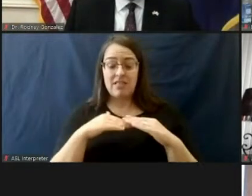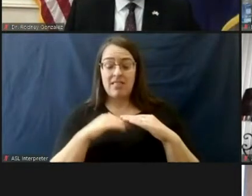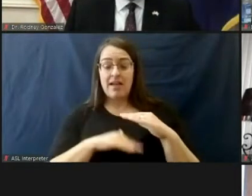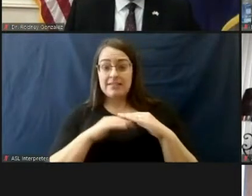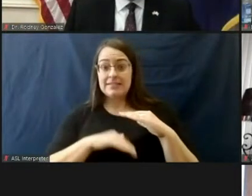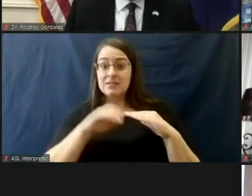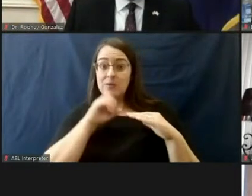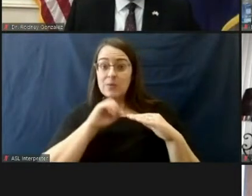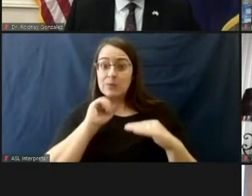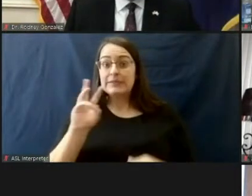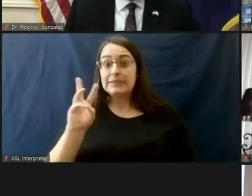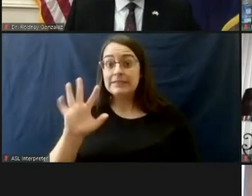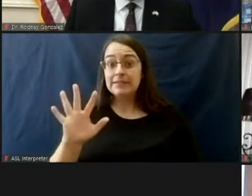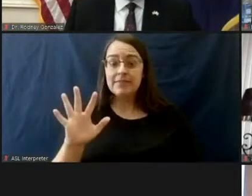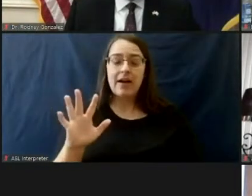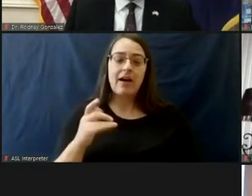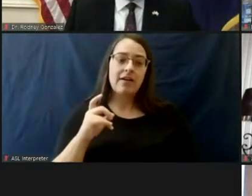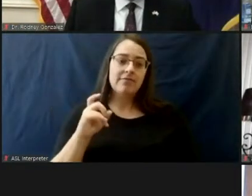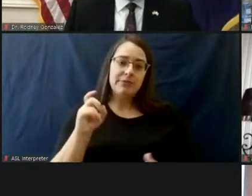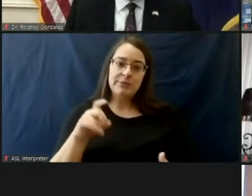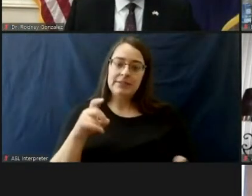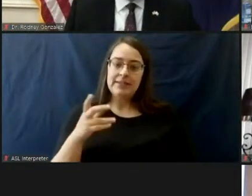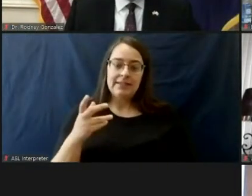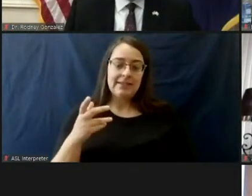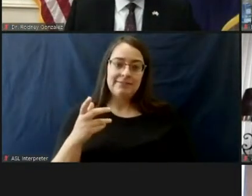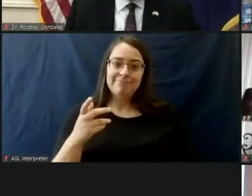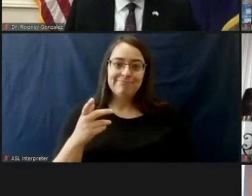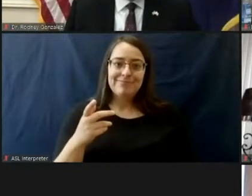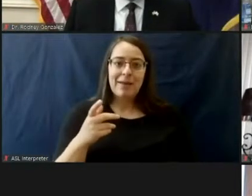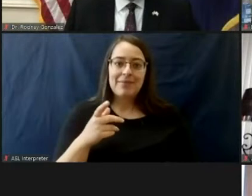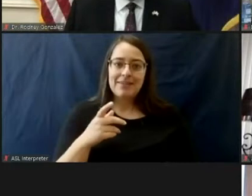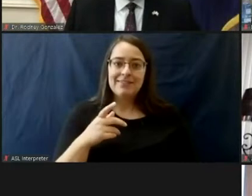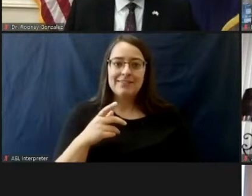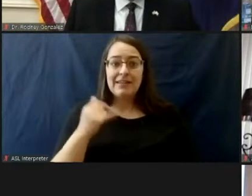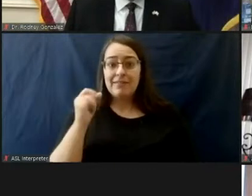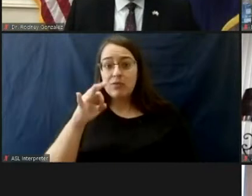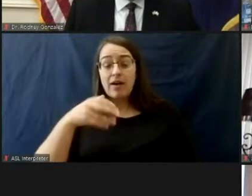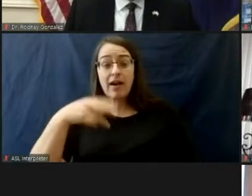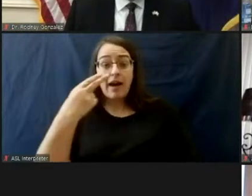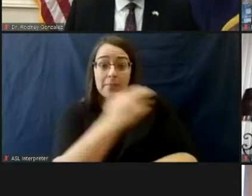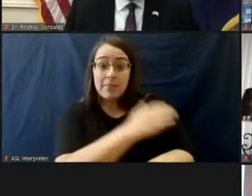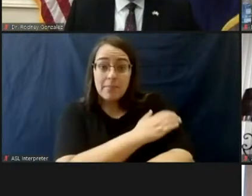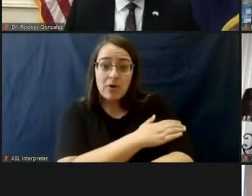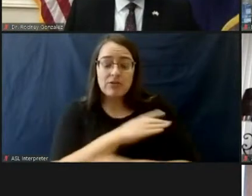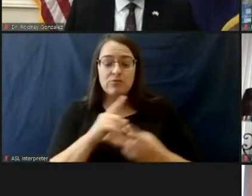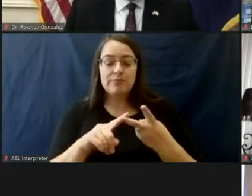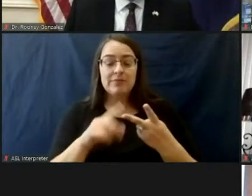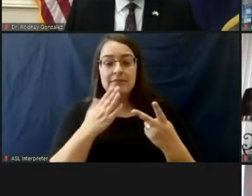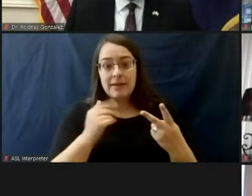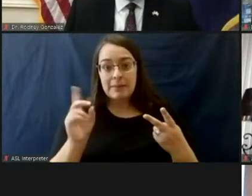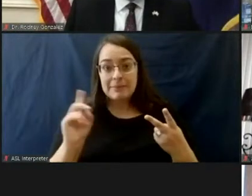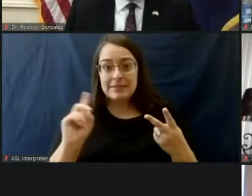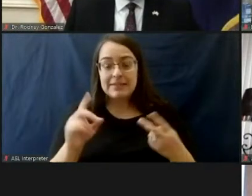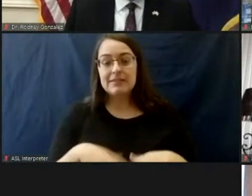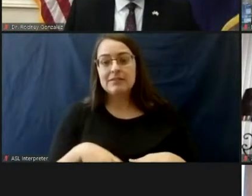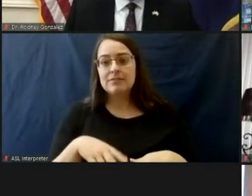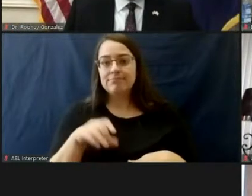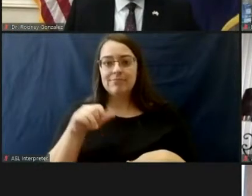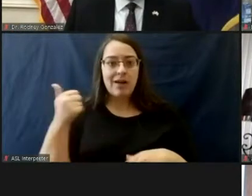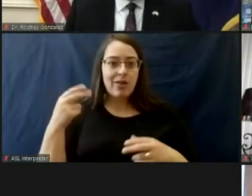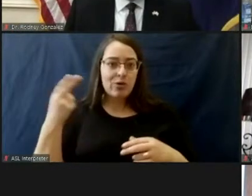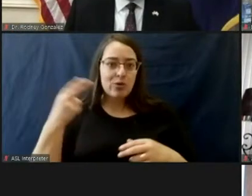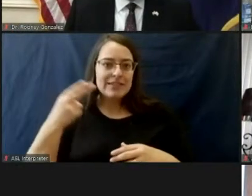need very little to qualify. Hypertension, diabetes, other history of other chronic